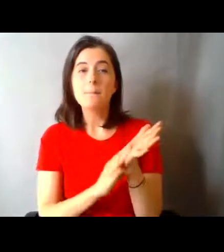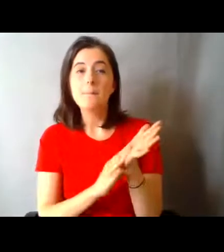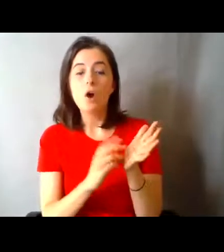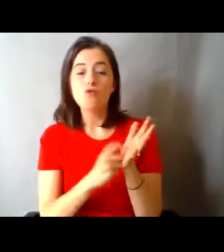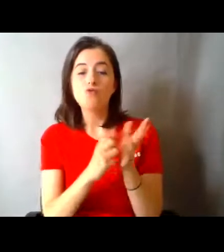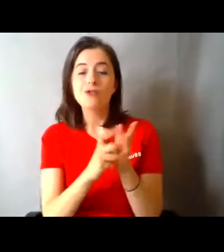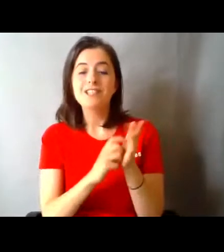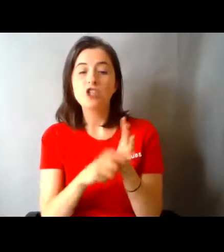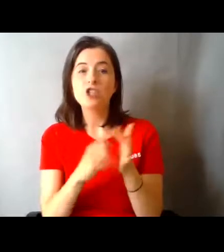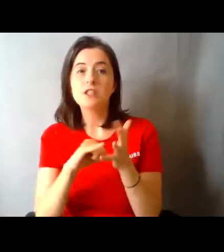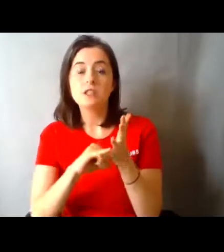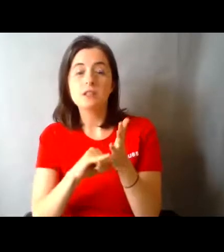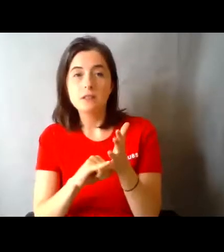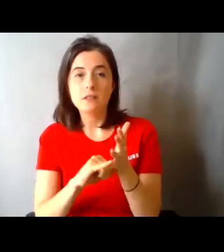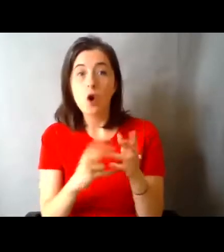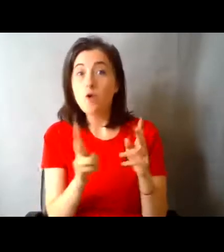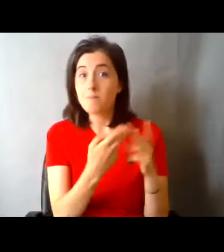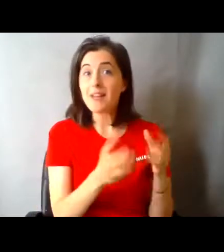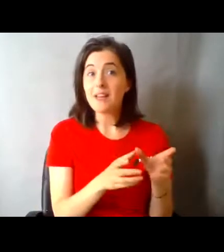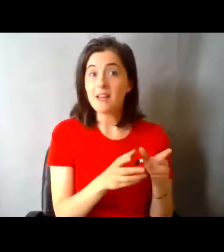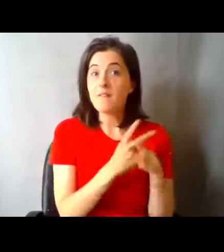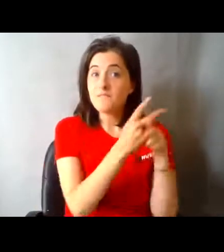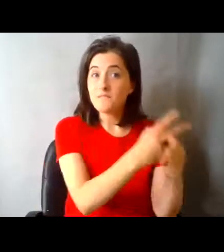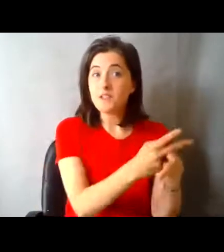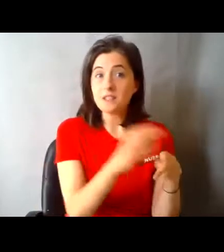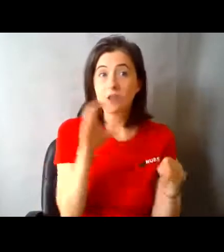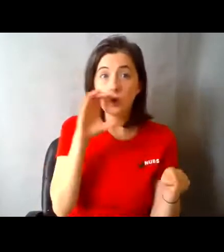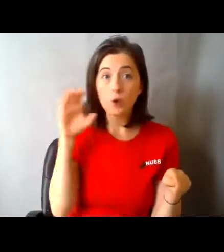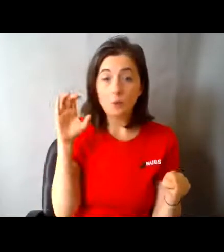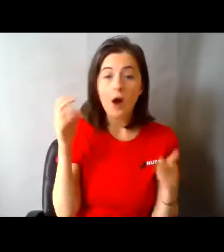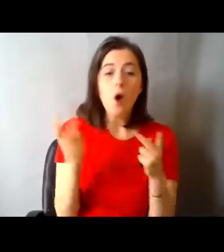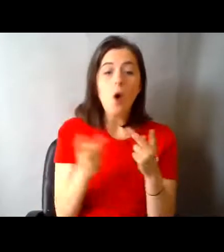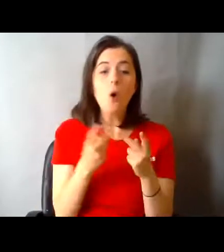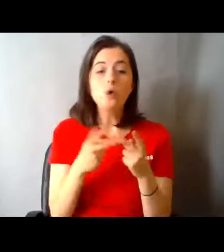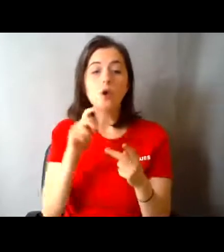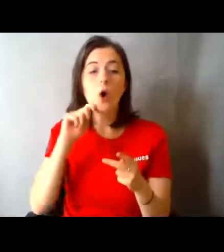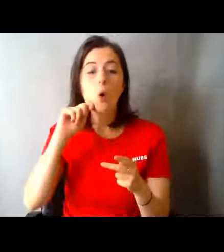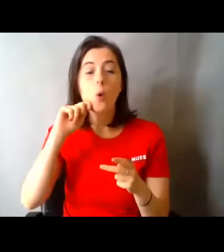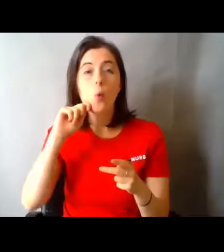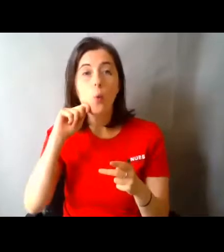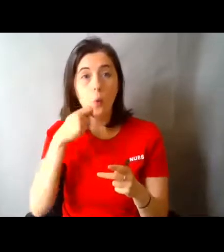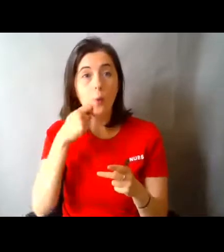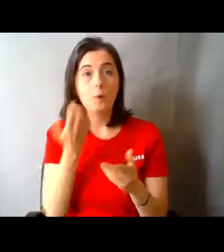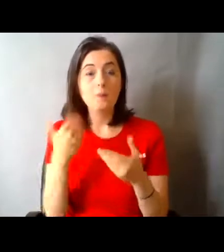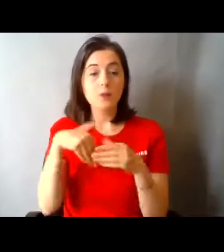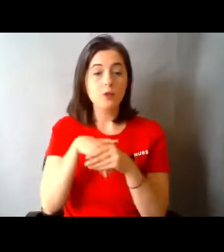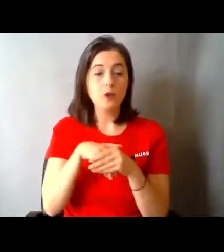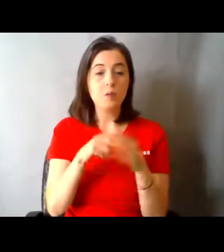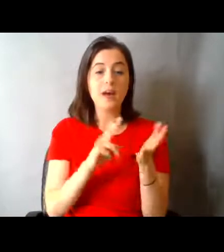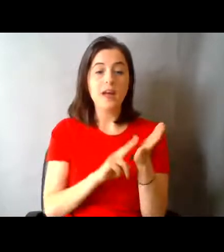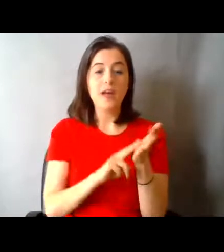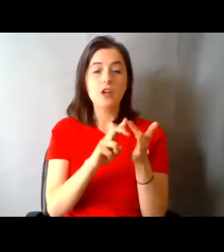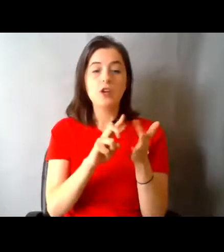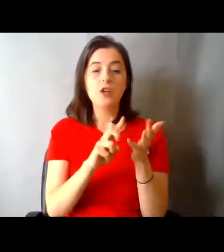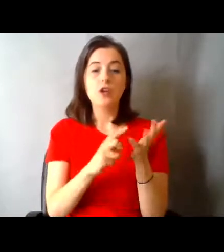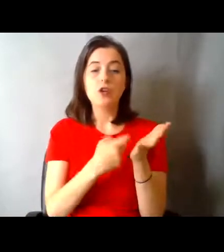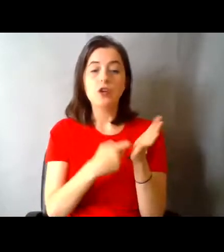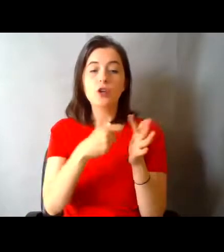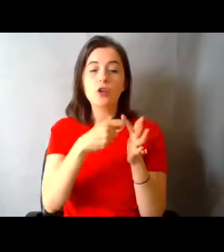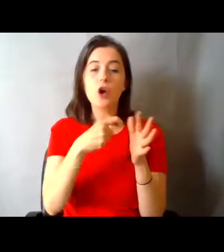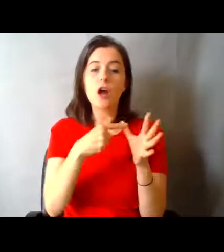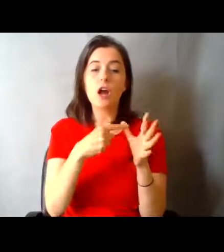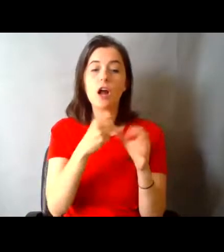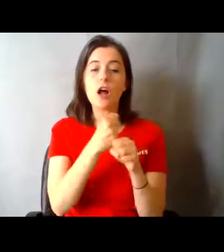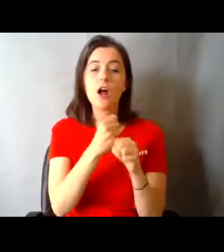be joined by Niurka Gonzalez, the General Secretary of the Cuban Education Union. I'll say a bit more about that in a